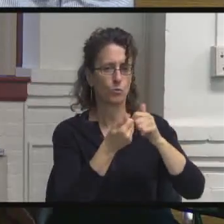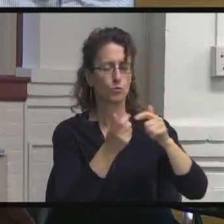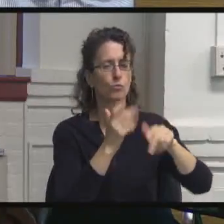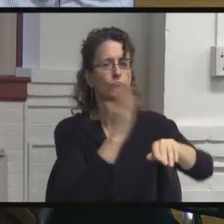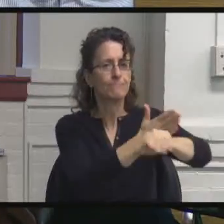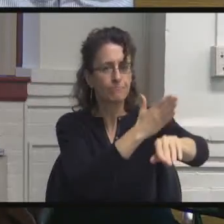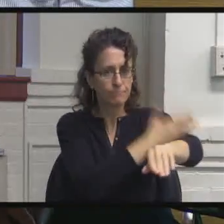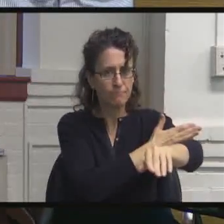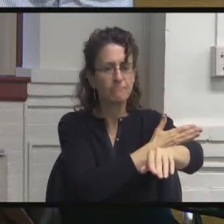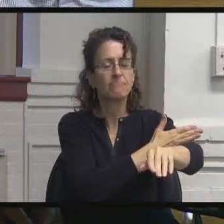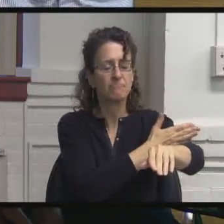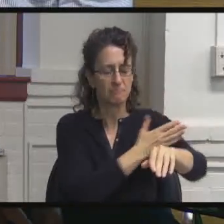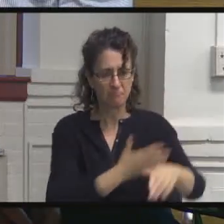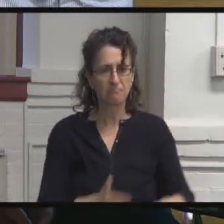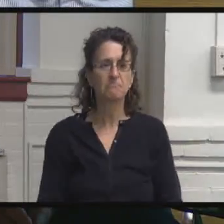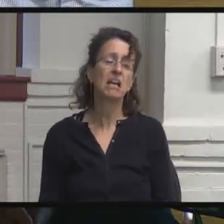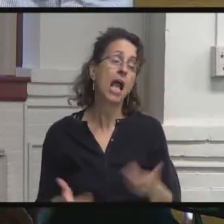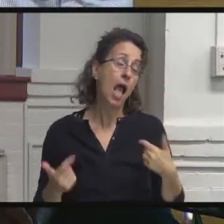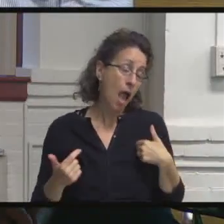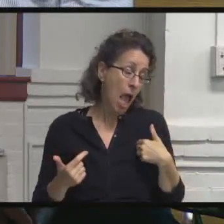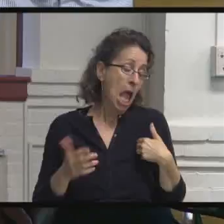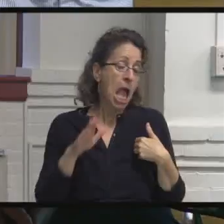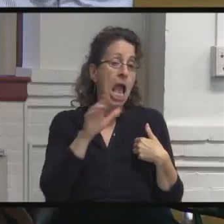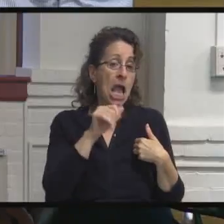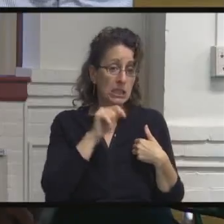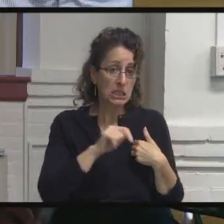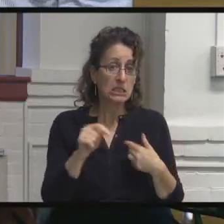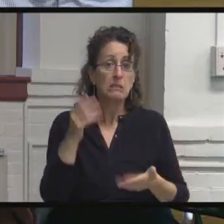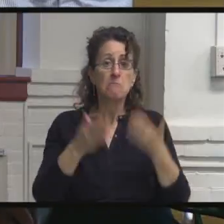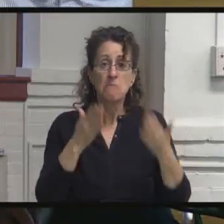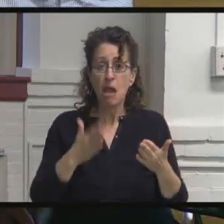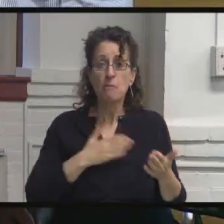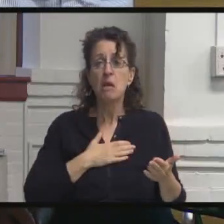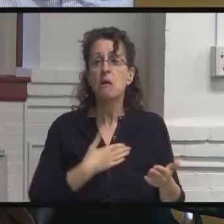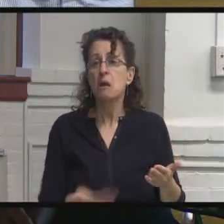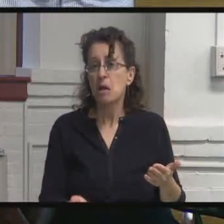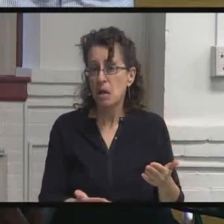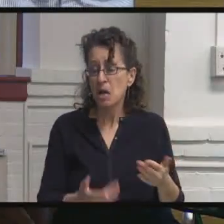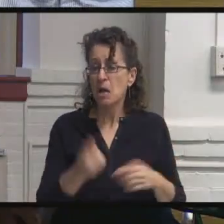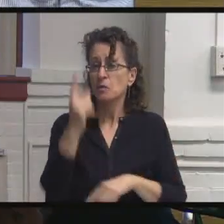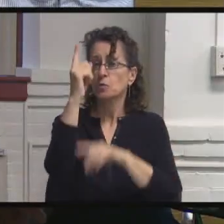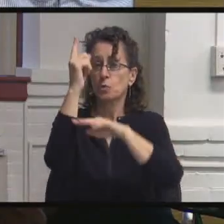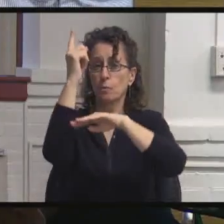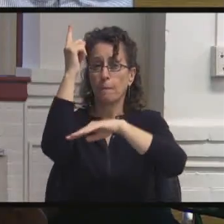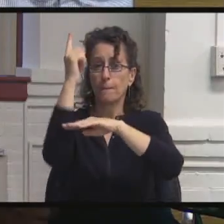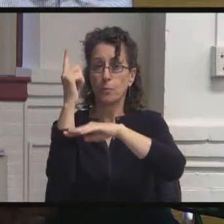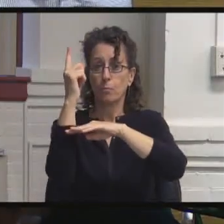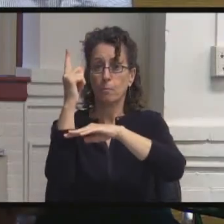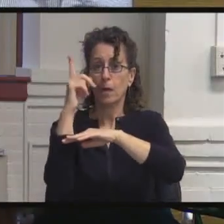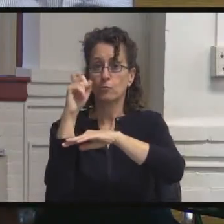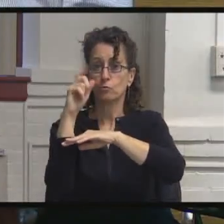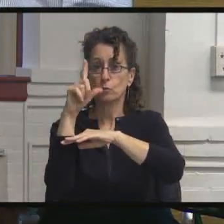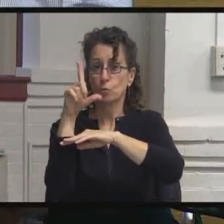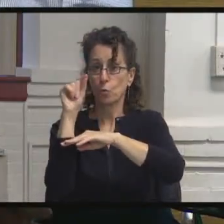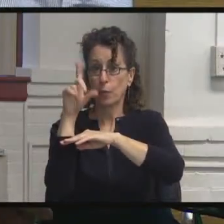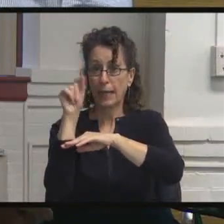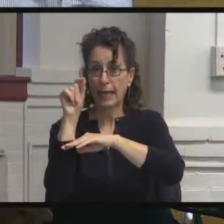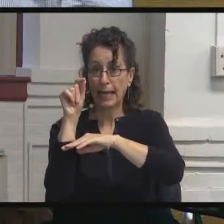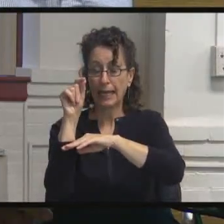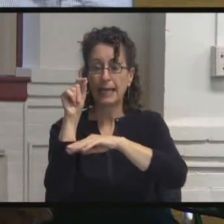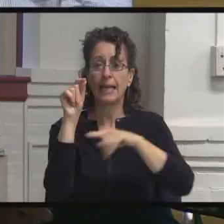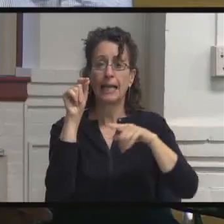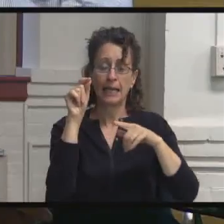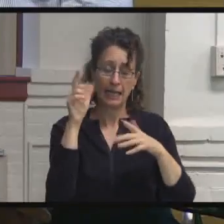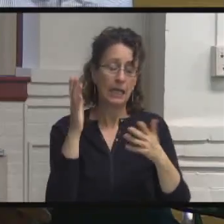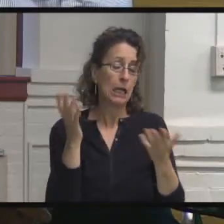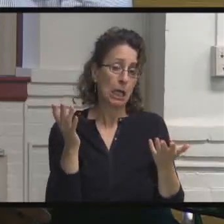particularly if either the board or even the town found that that was an appropriate level of mitigation. But the 100 feet, just